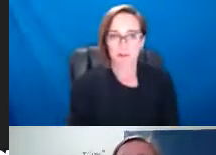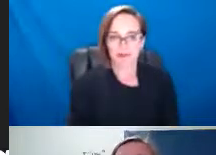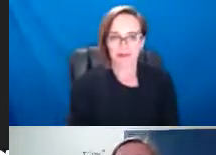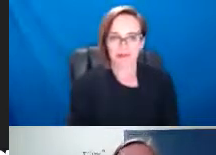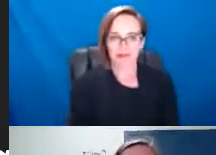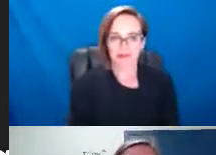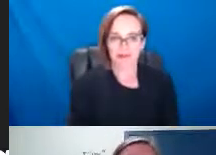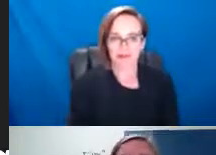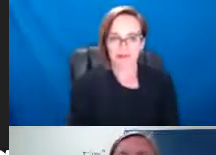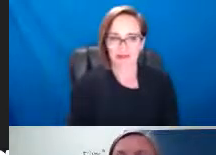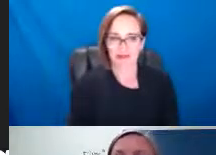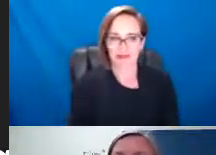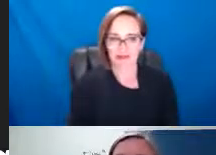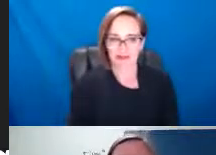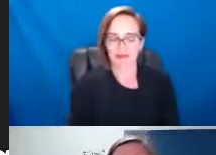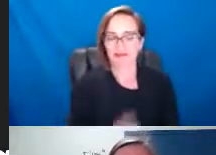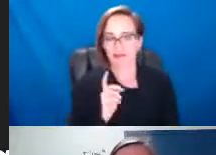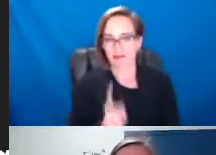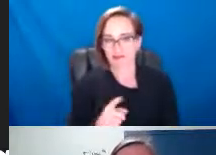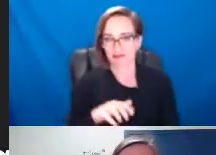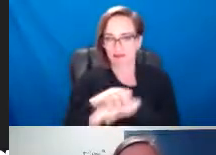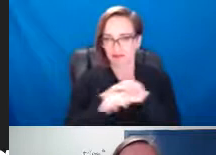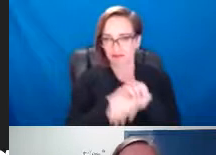want to talk a little bit about tactile sign language.